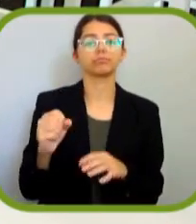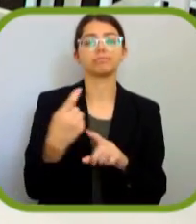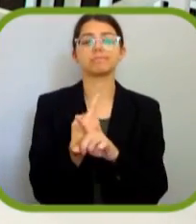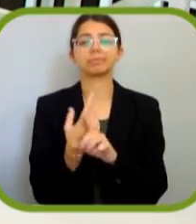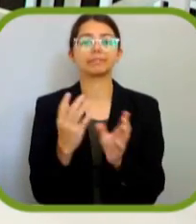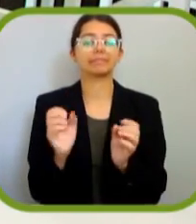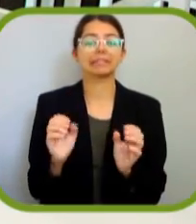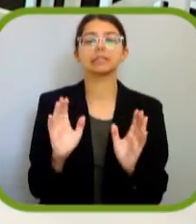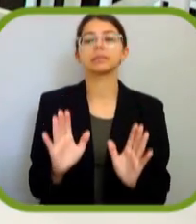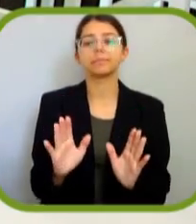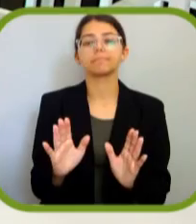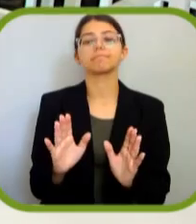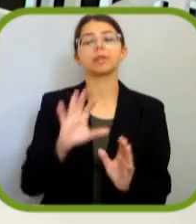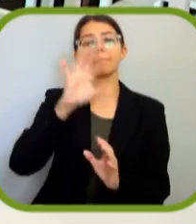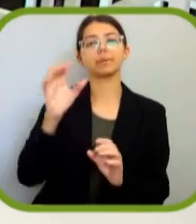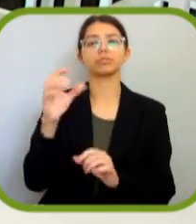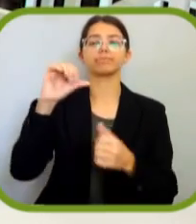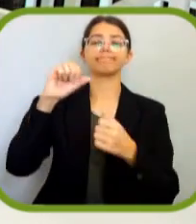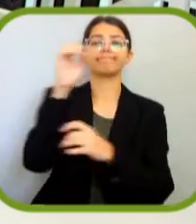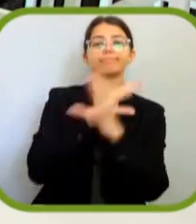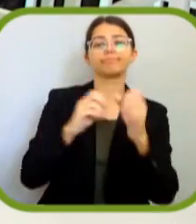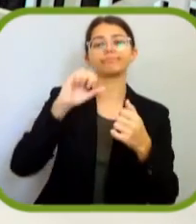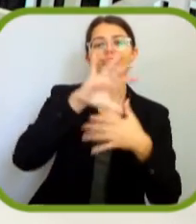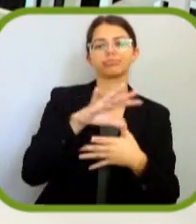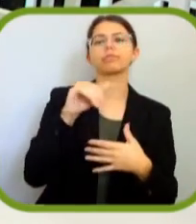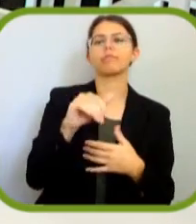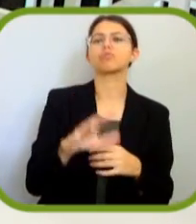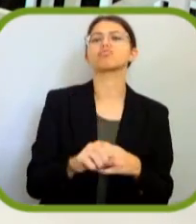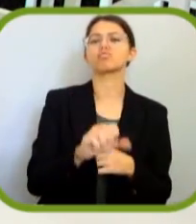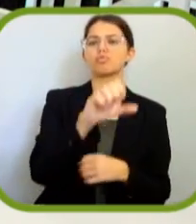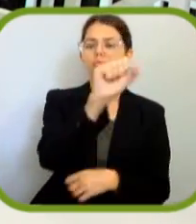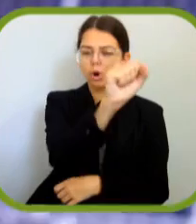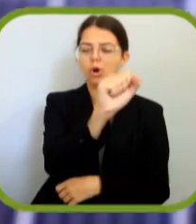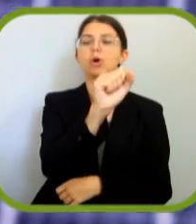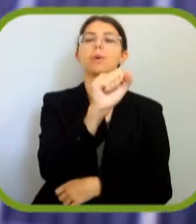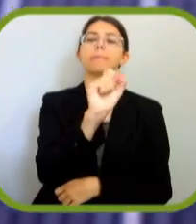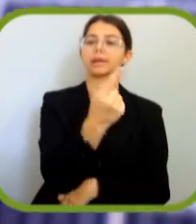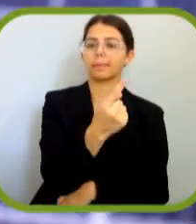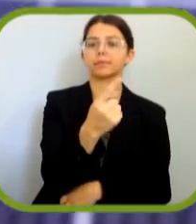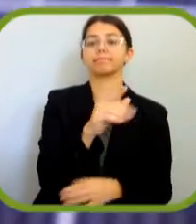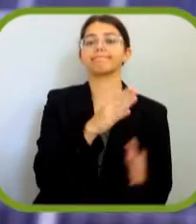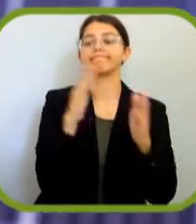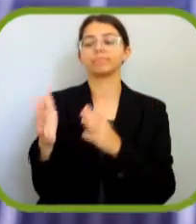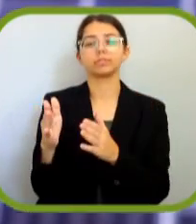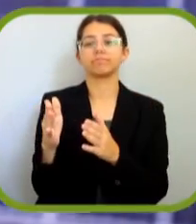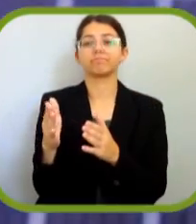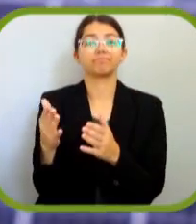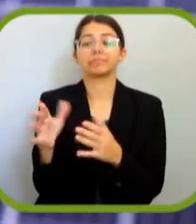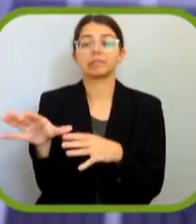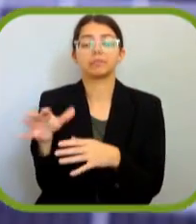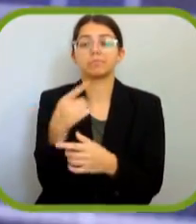the income level to afford all of this is the West, and there the adoption will be very fast, while in other parts there will be no